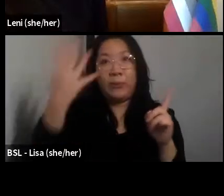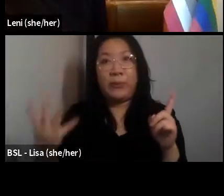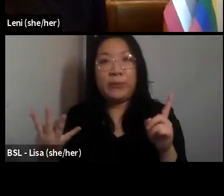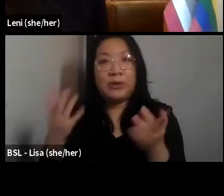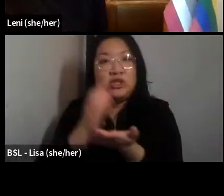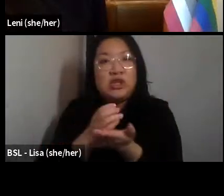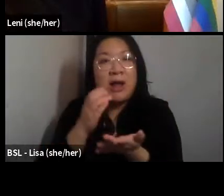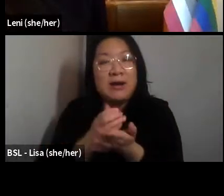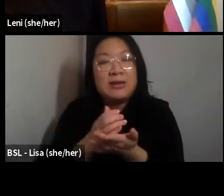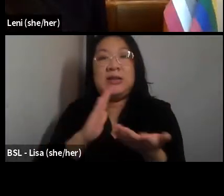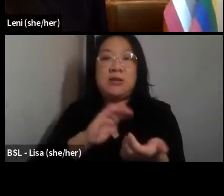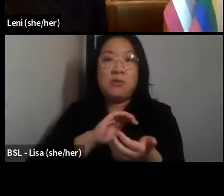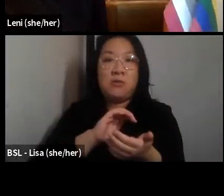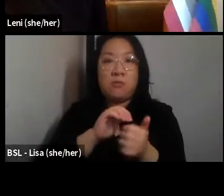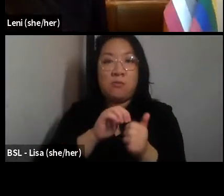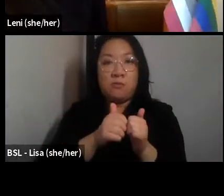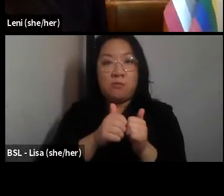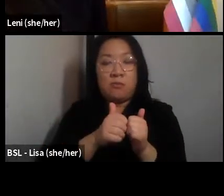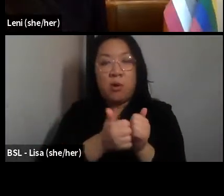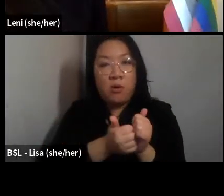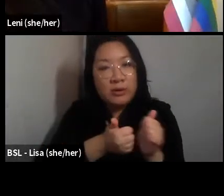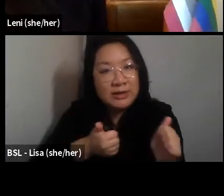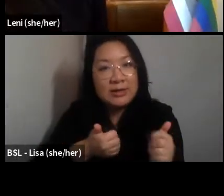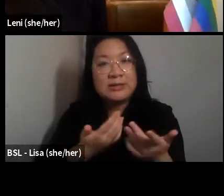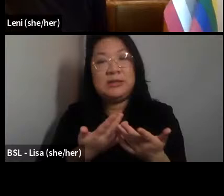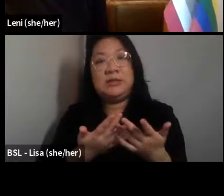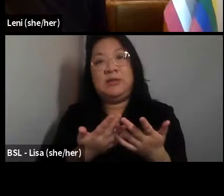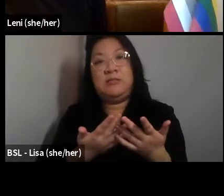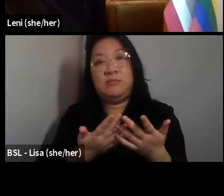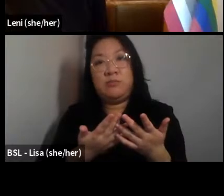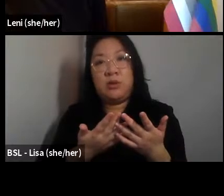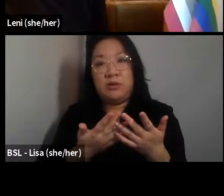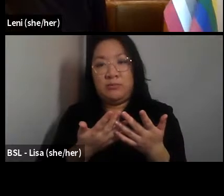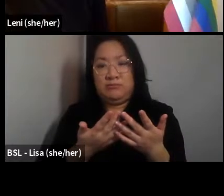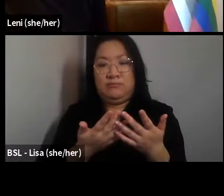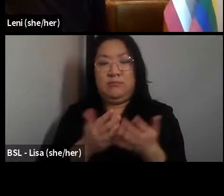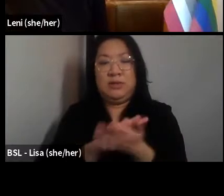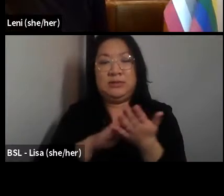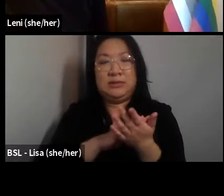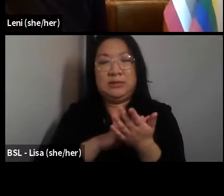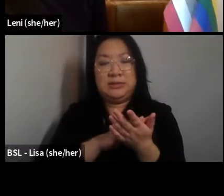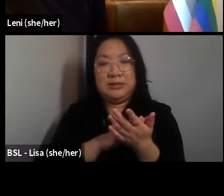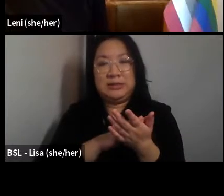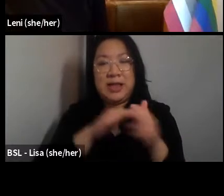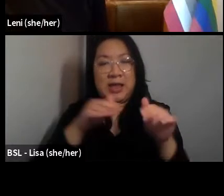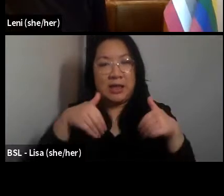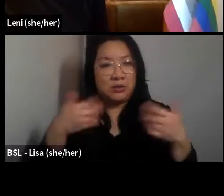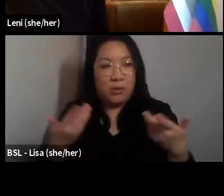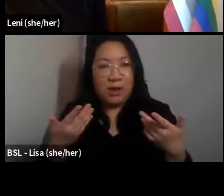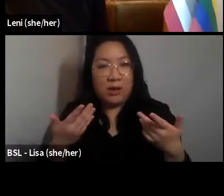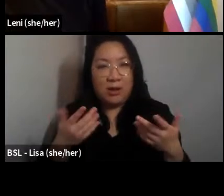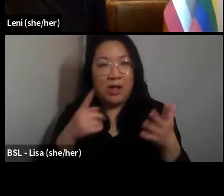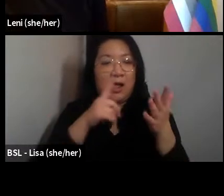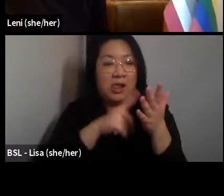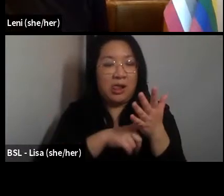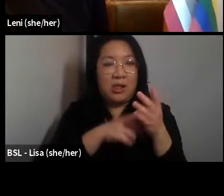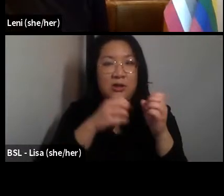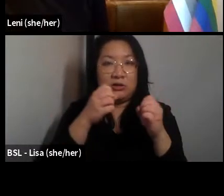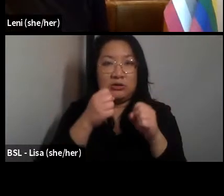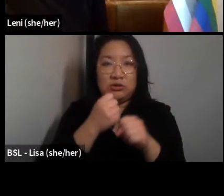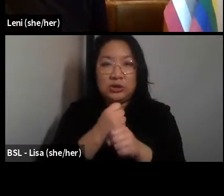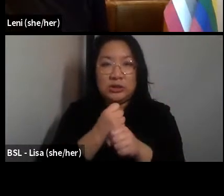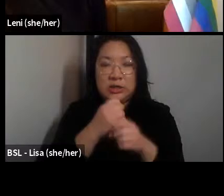charities and organizations that we are an afterthought, or we just go into the plus section and they're not doing, most people aren't doing enough to make up for